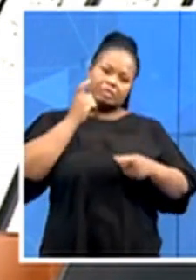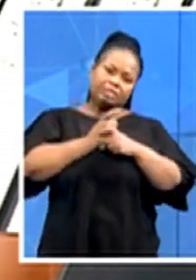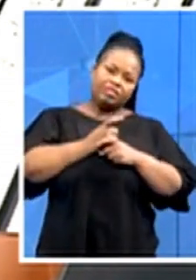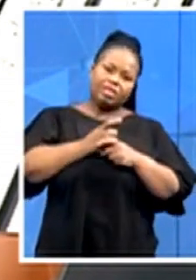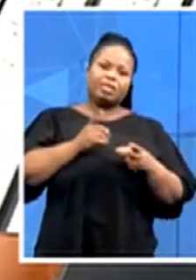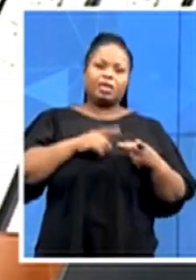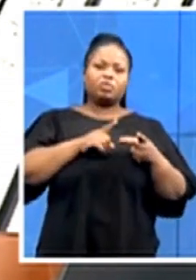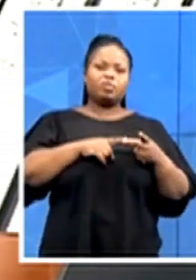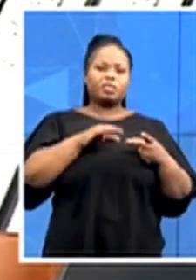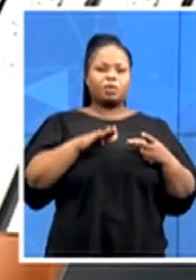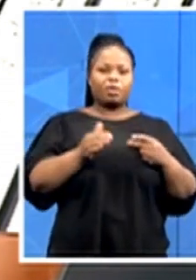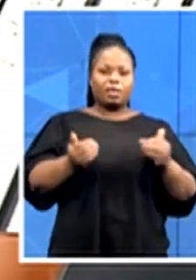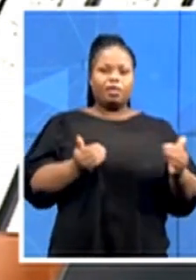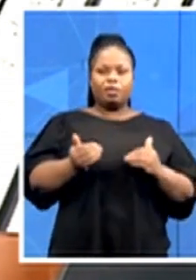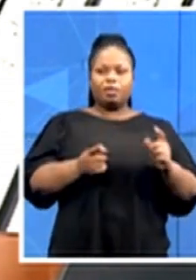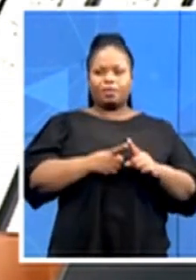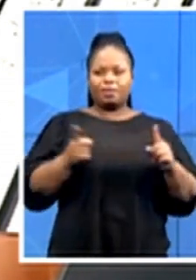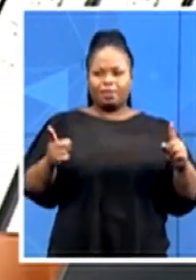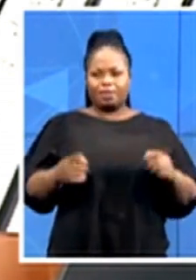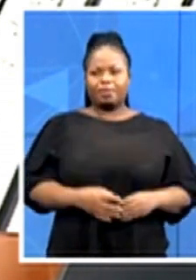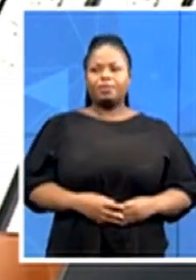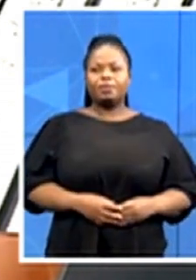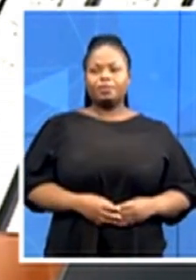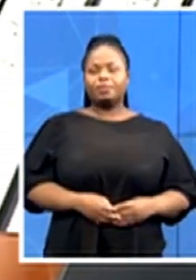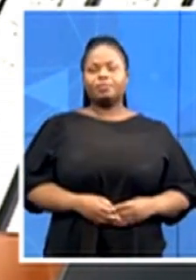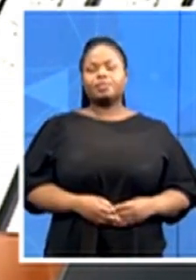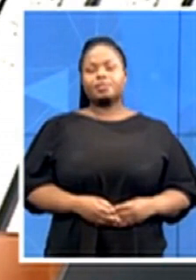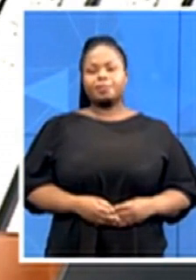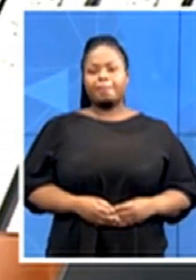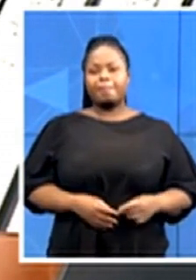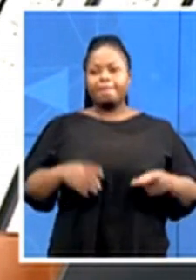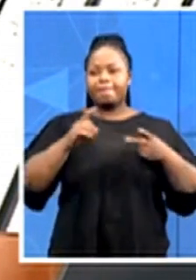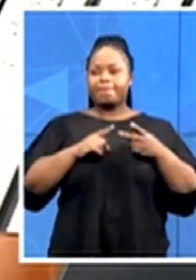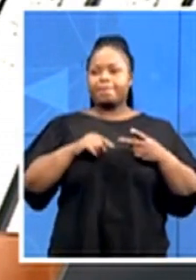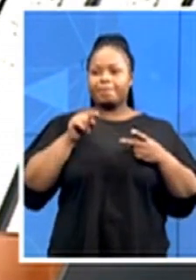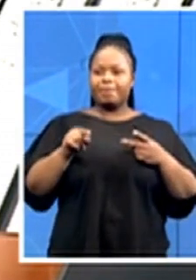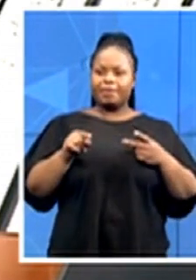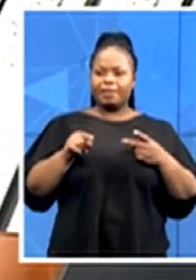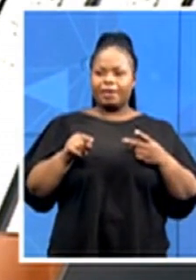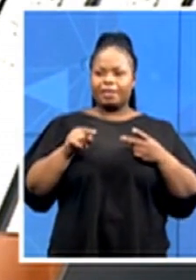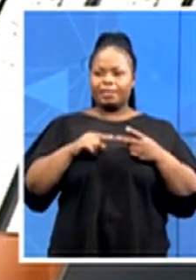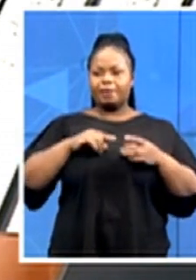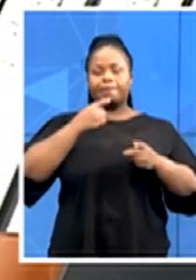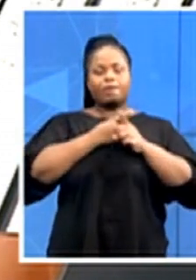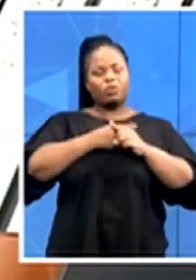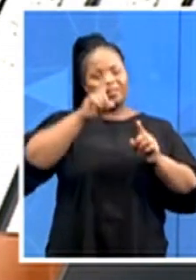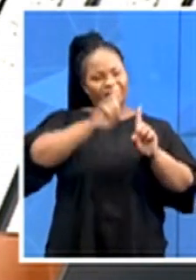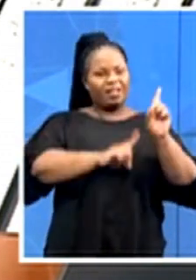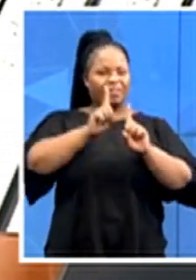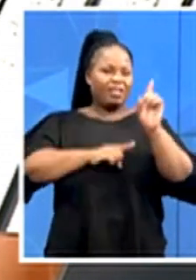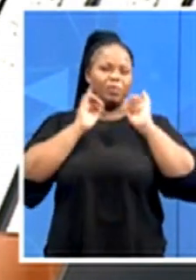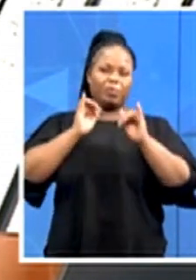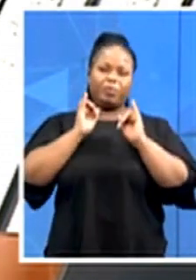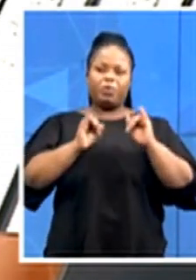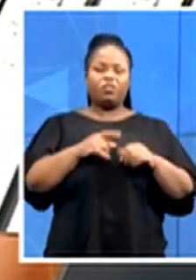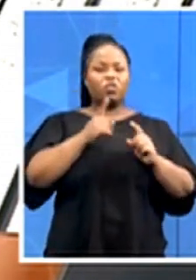The remedial measures thus fell substantively within the shareholder's powers as